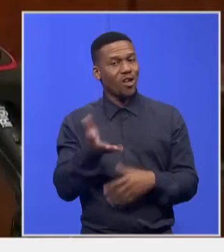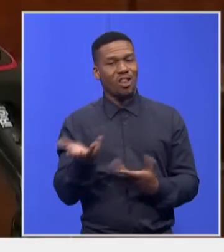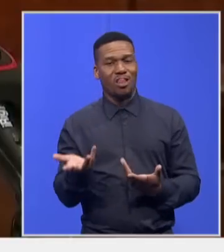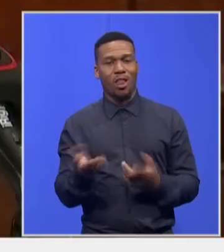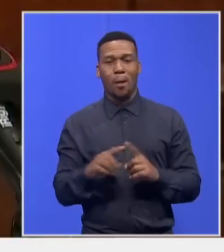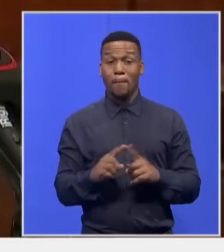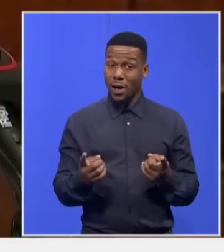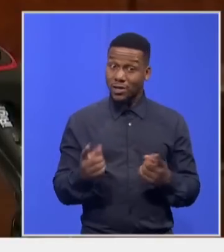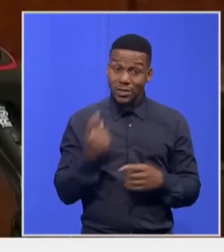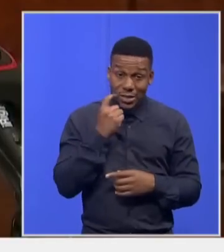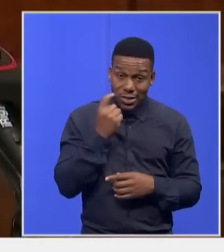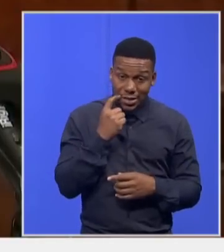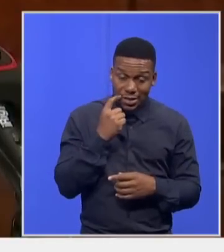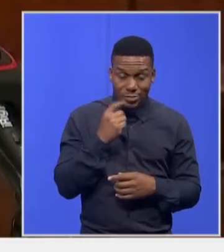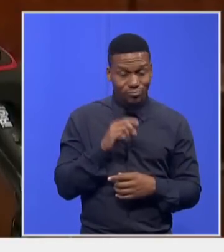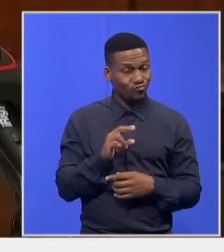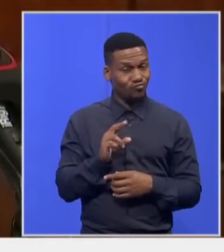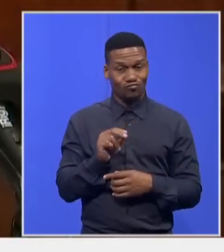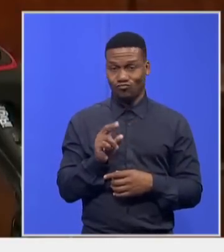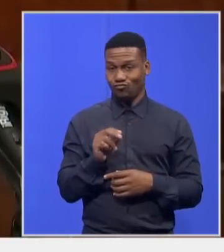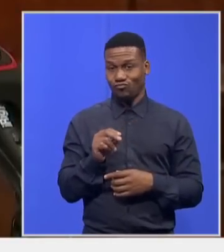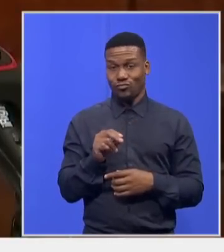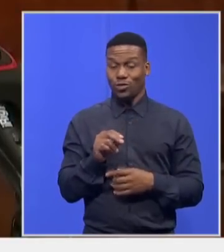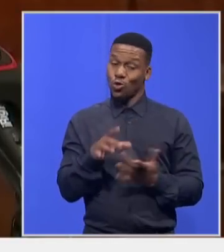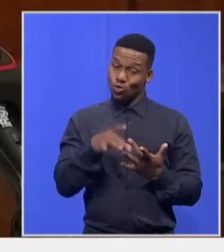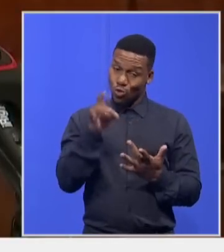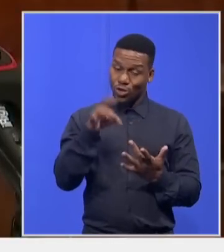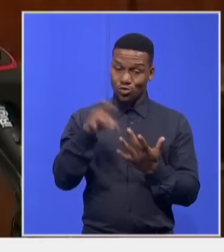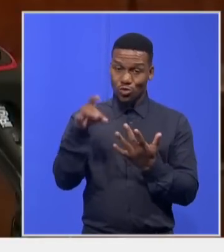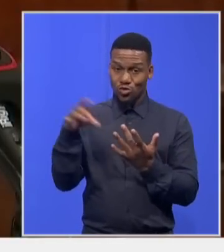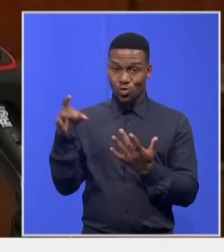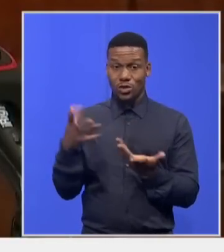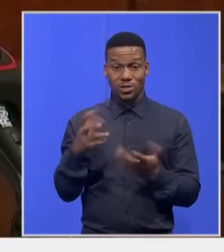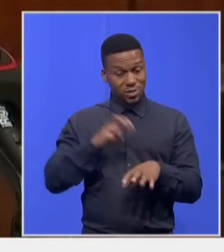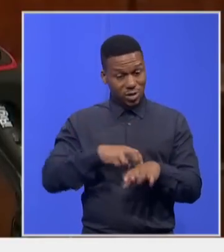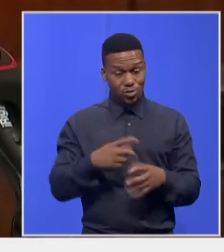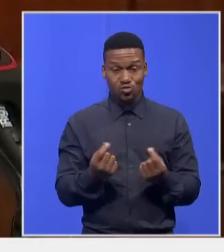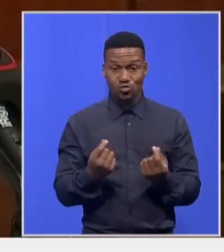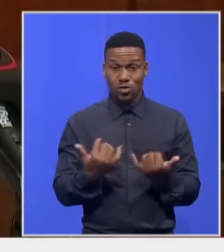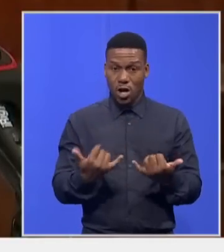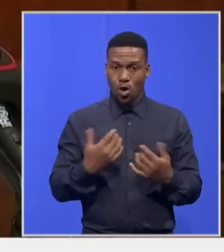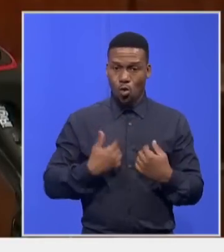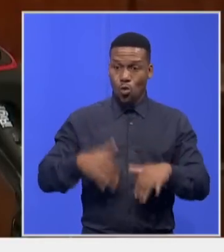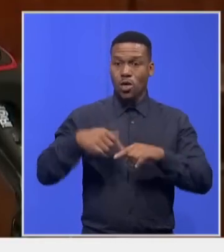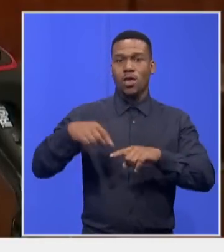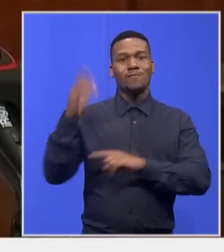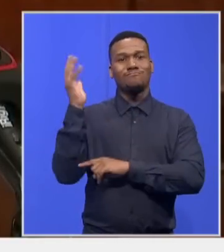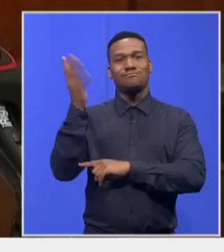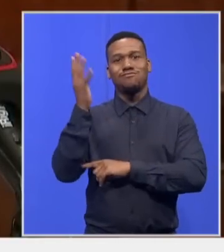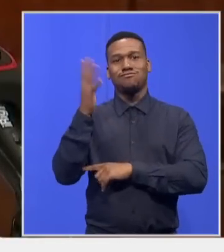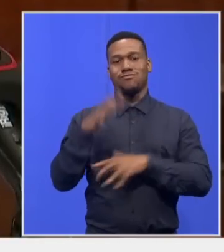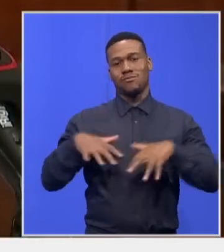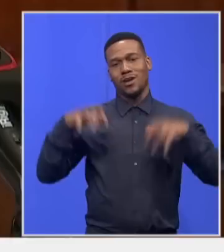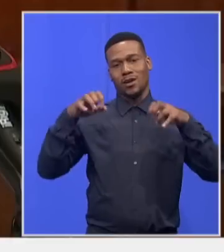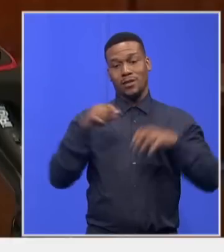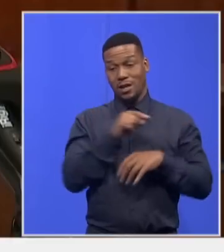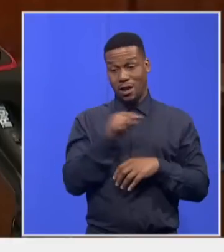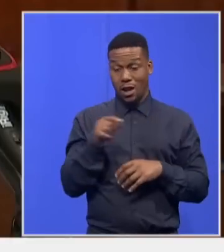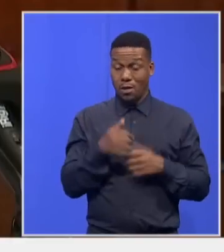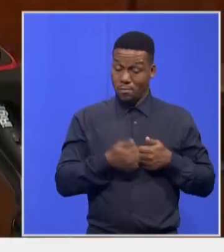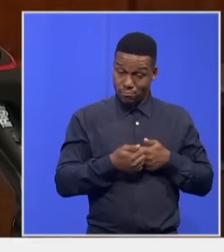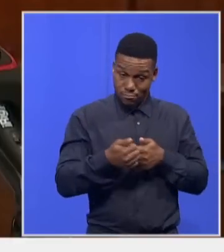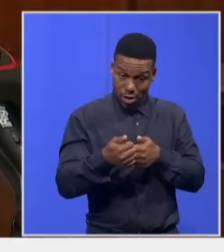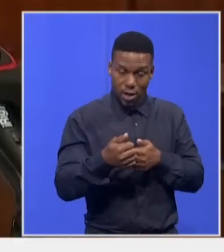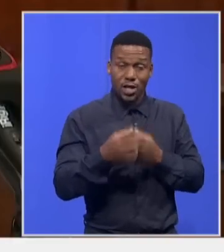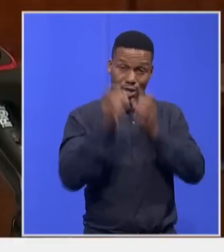those choices that must be made. And we'll present that to Cabinet and come back to the country and say this is what is possible. You will see that in